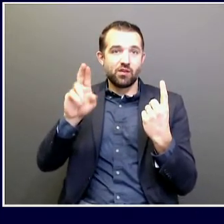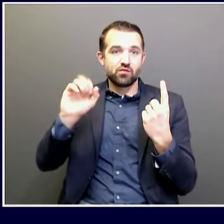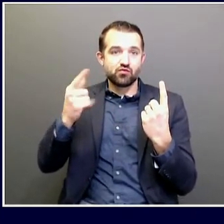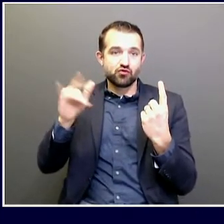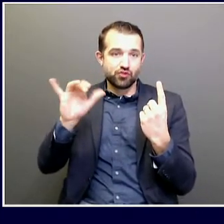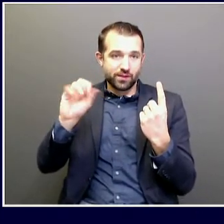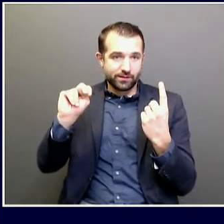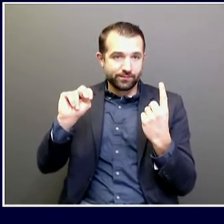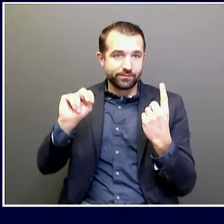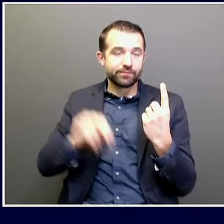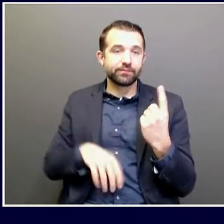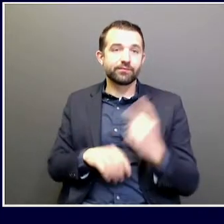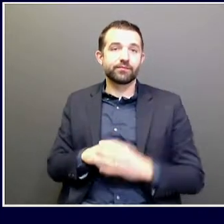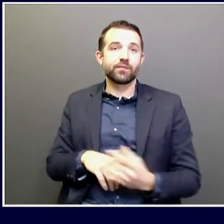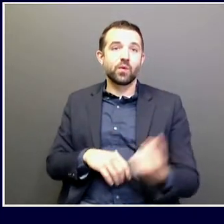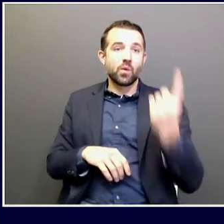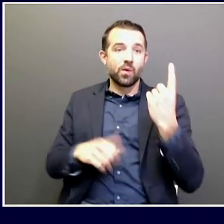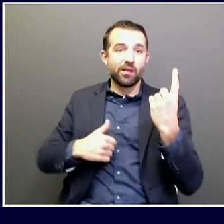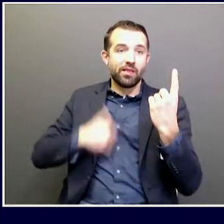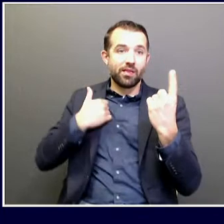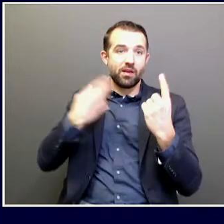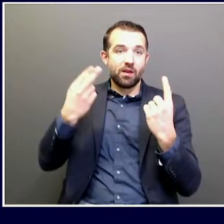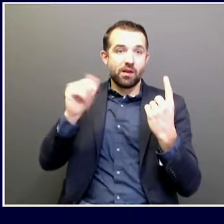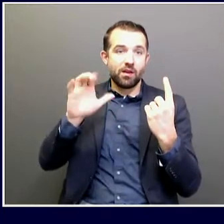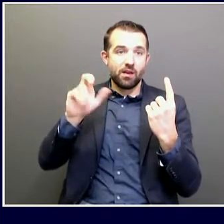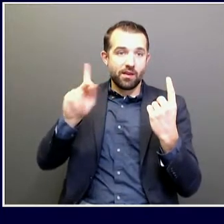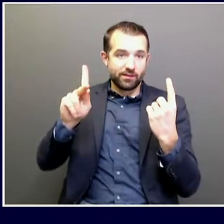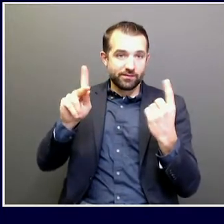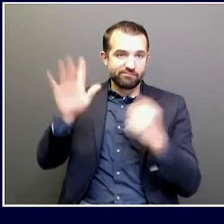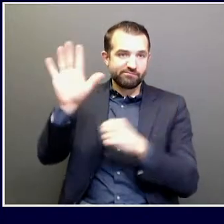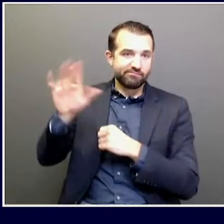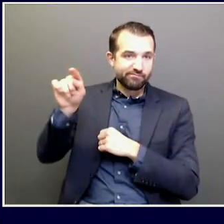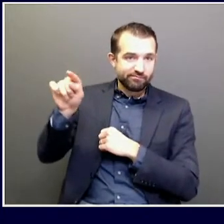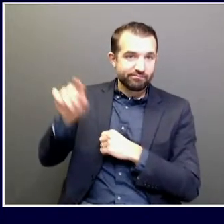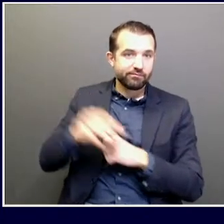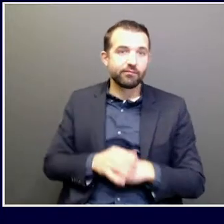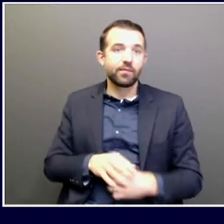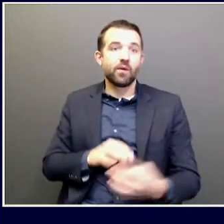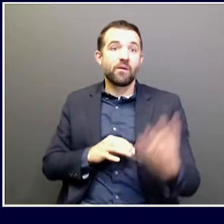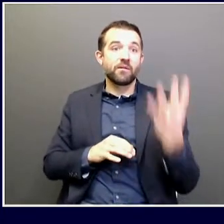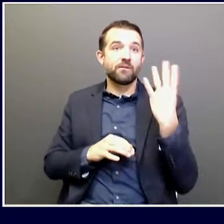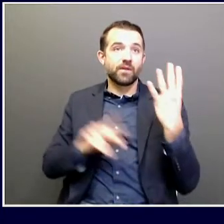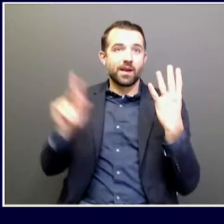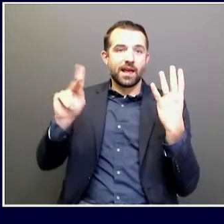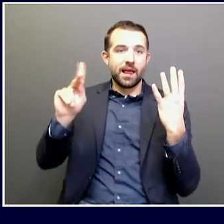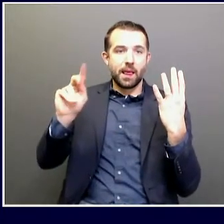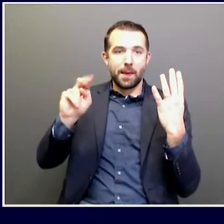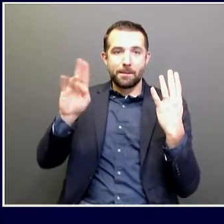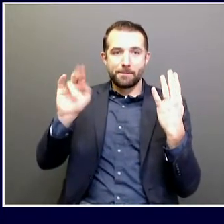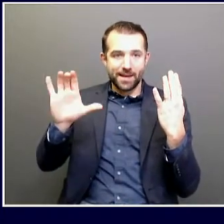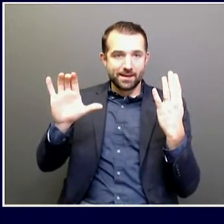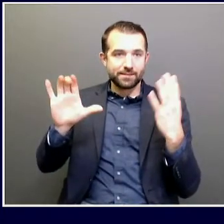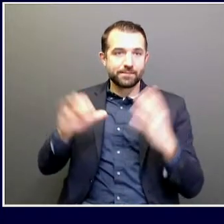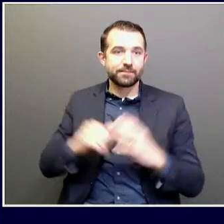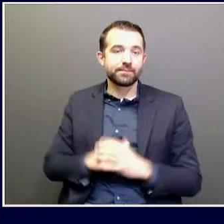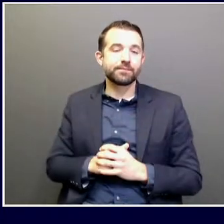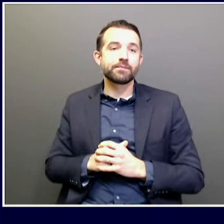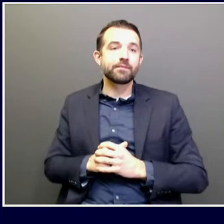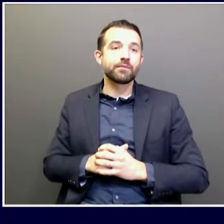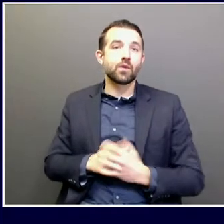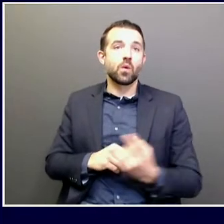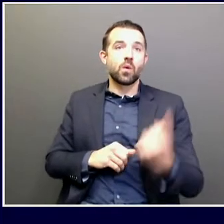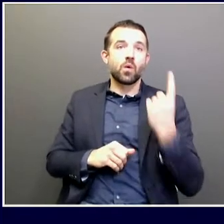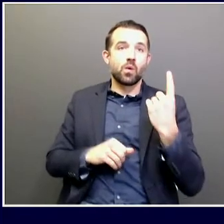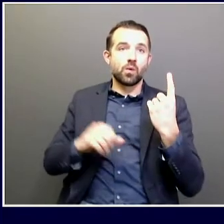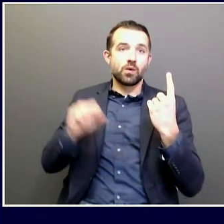County, 4 residents of Kennebec County, 1 resident of Somerset County, and 1 resident of